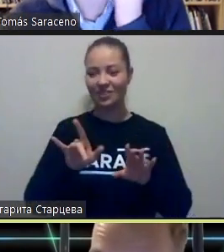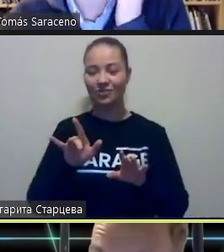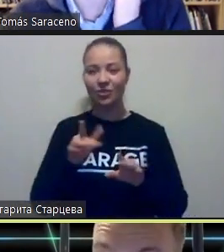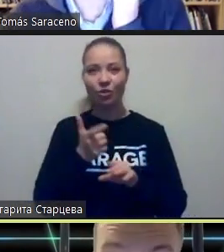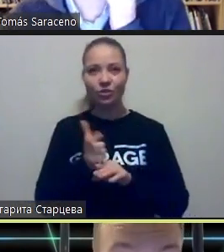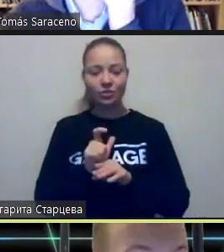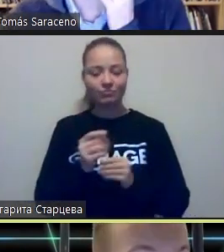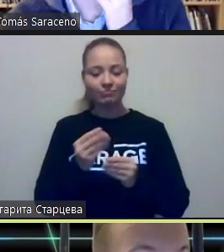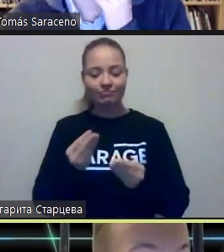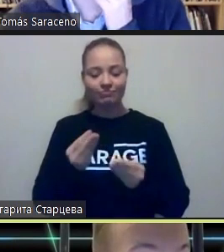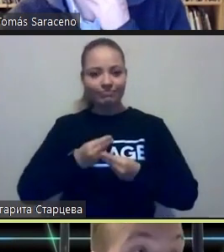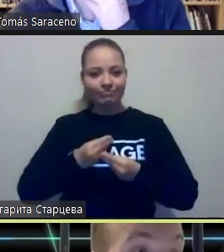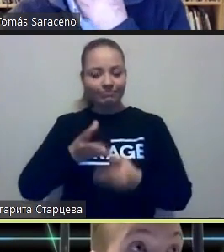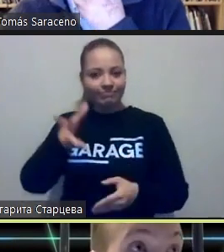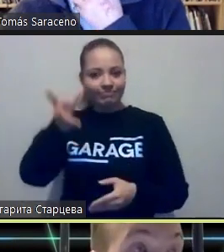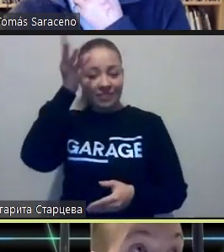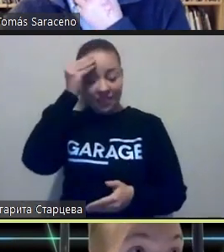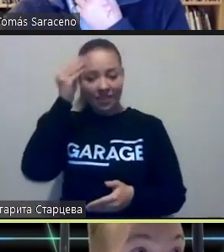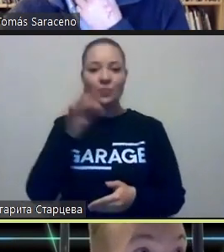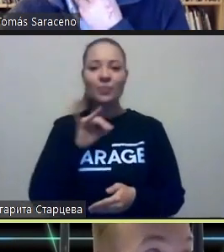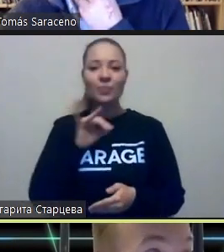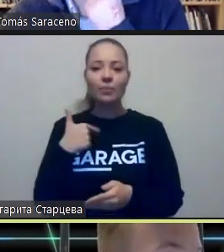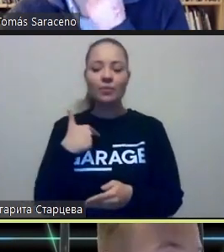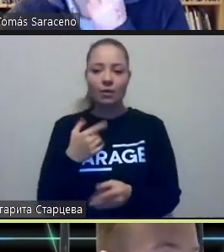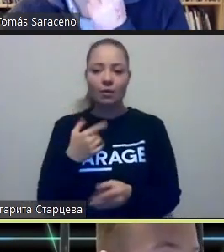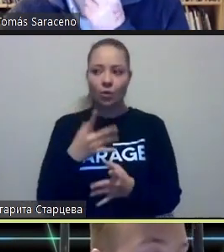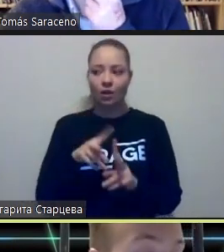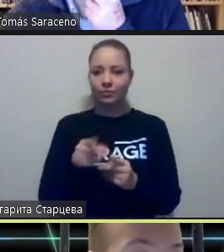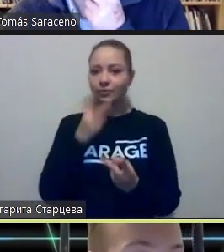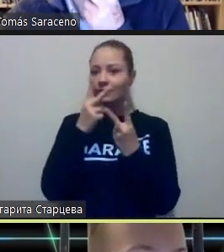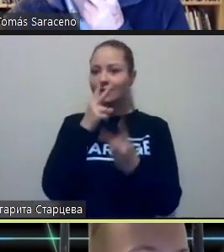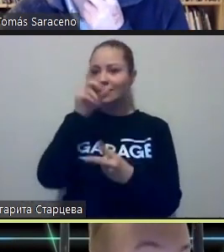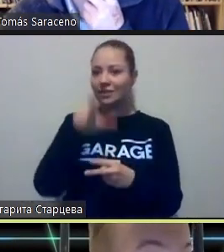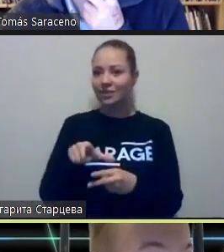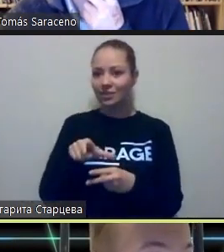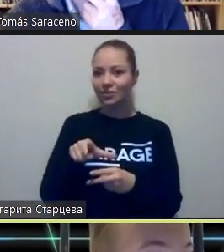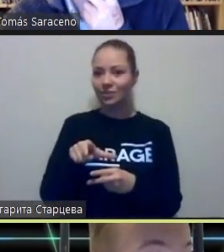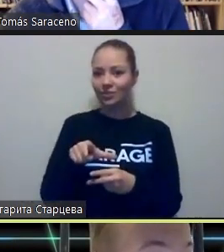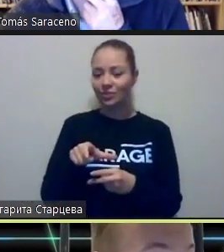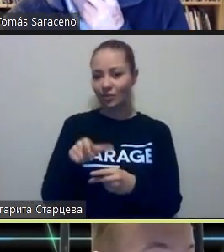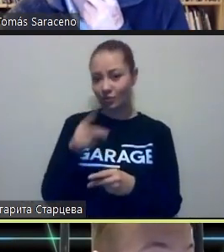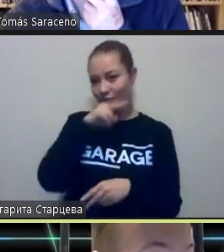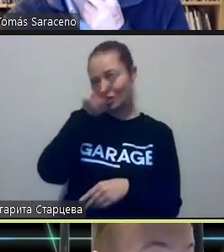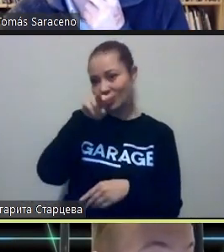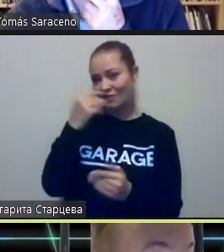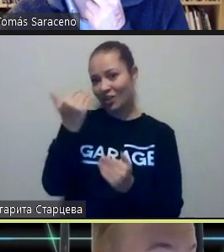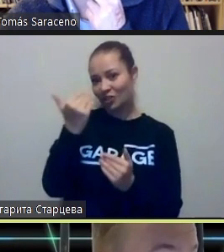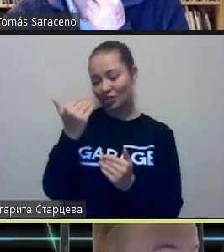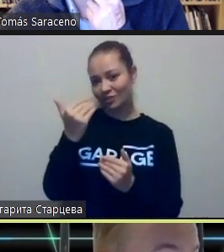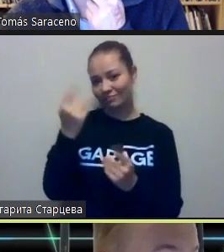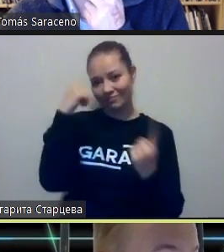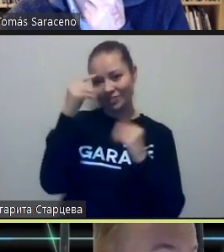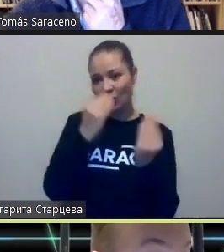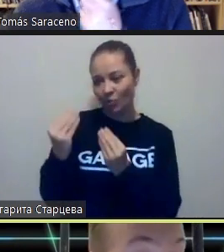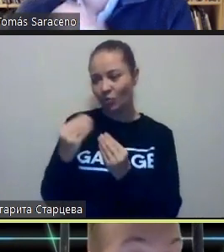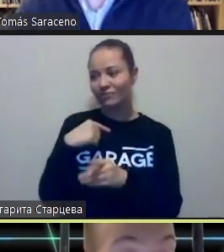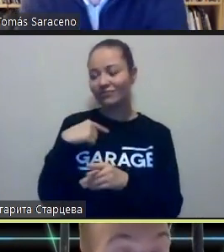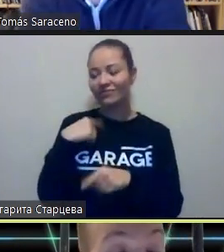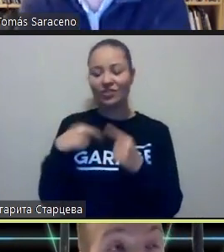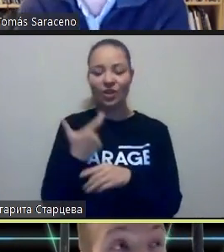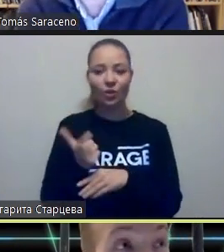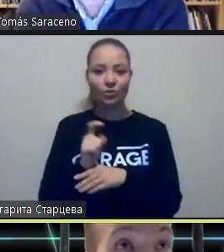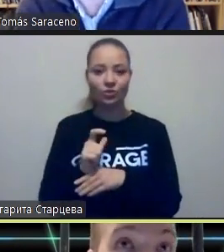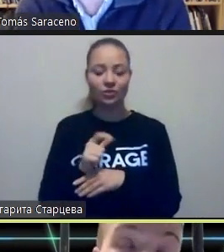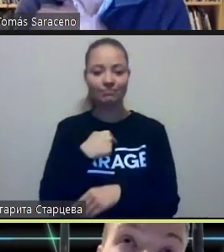And this really piques our imagination. And as a viewer of your work, I was